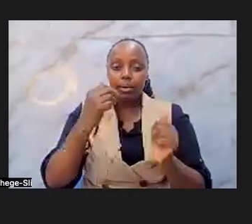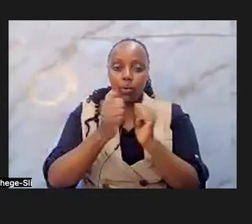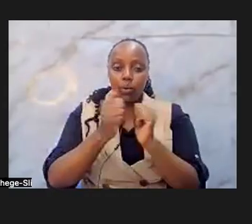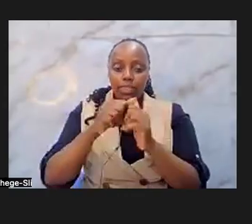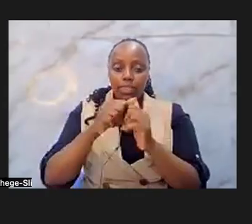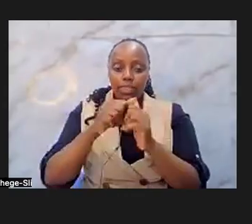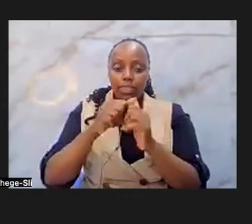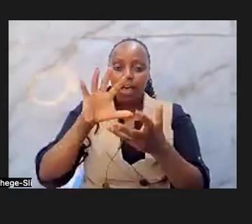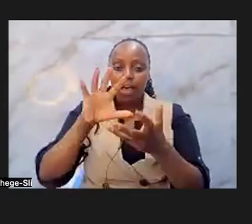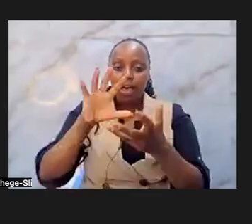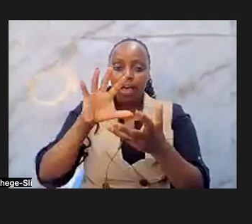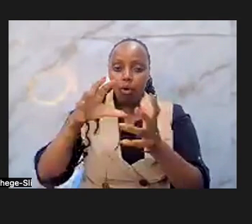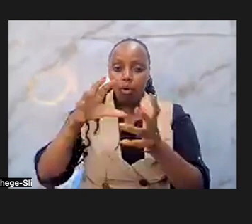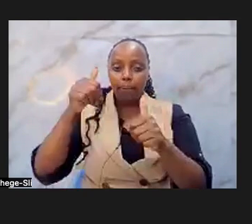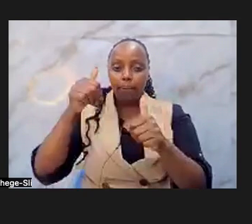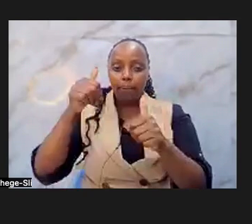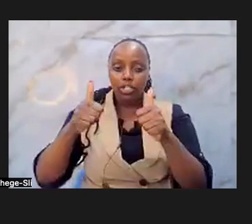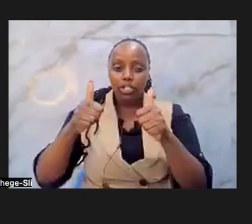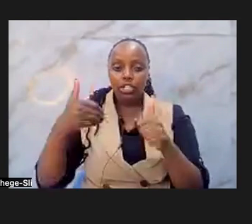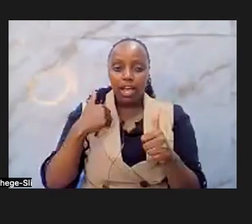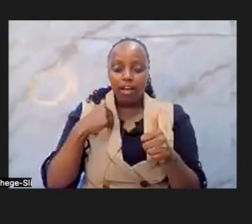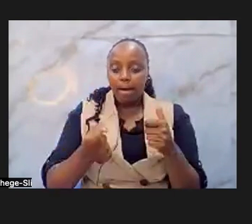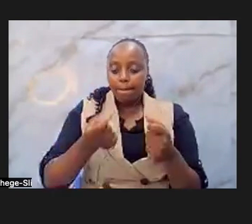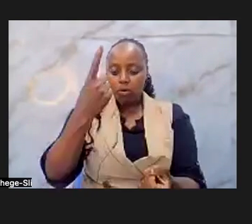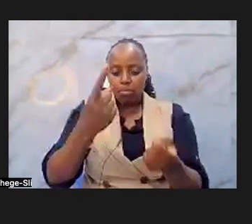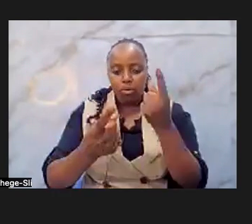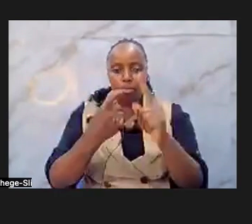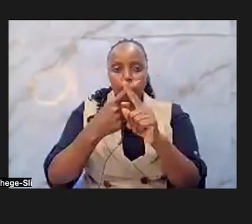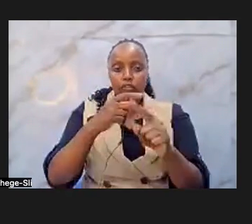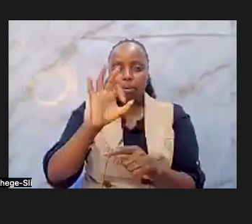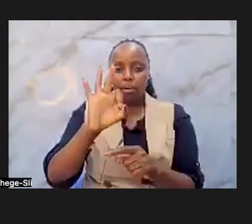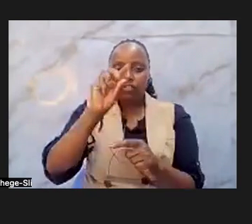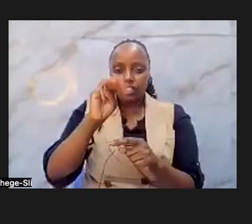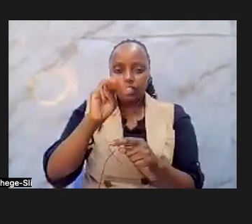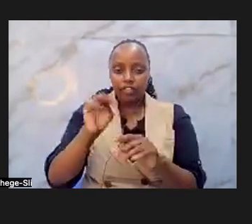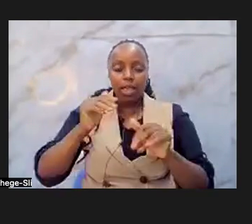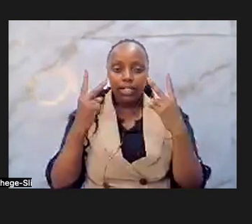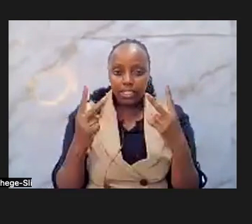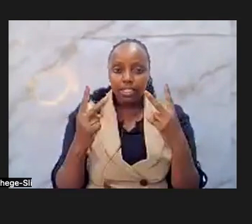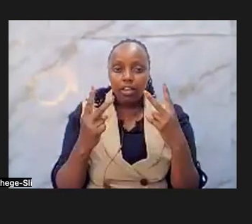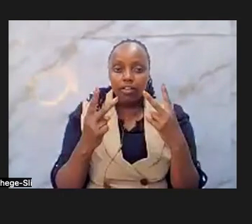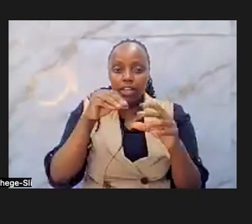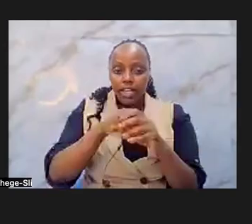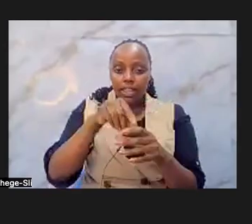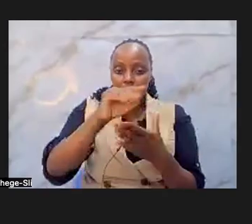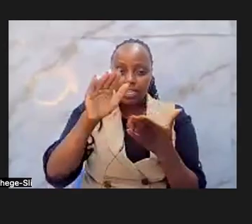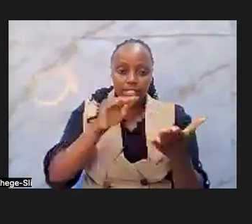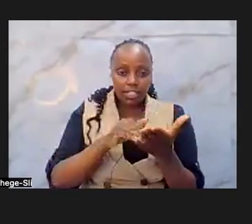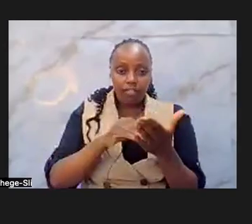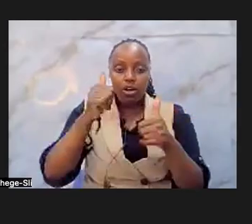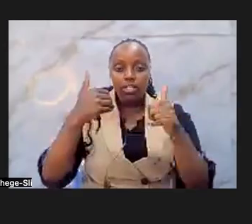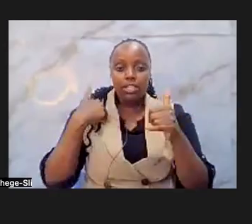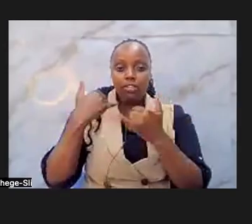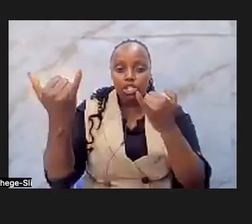with FGM. And the seeking behaviors that we've seen with the facility being introduced at this